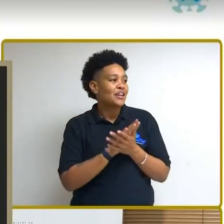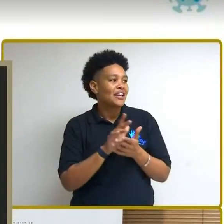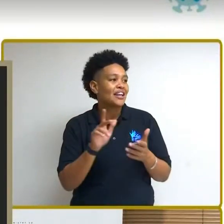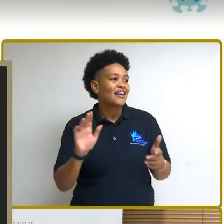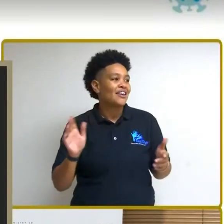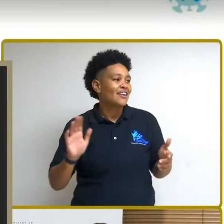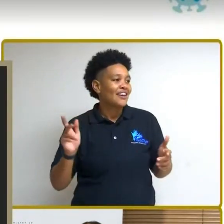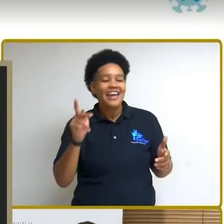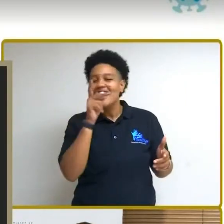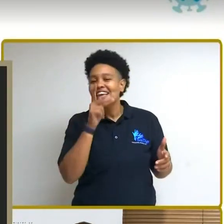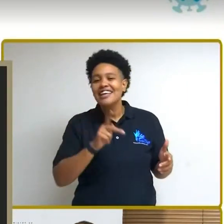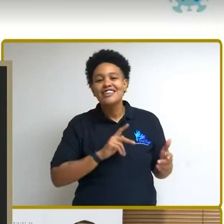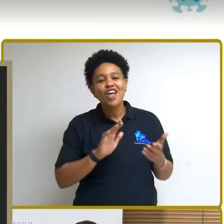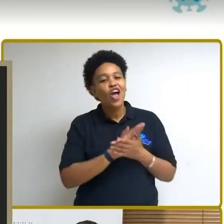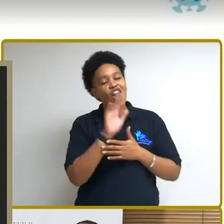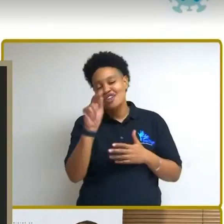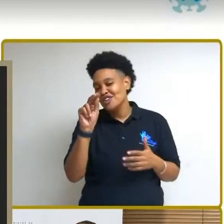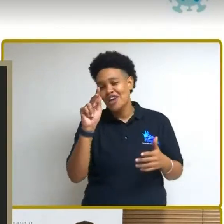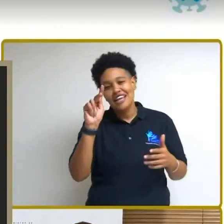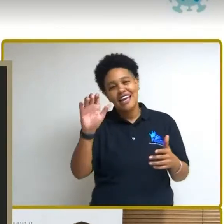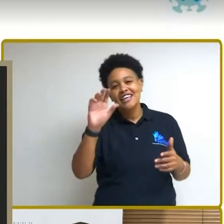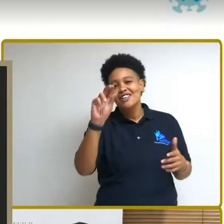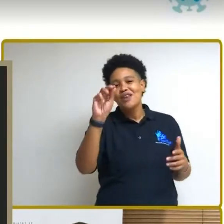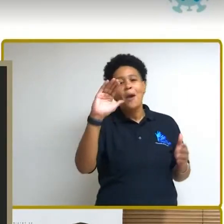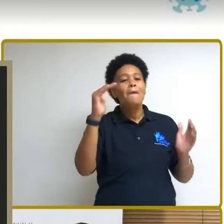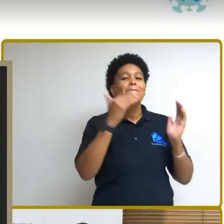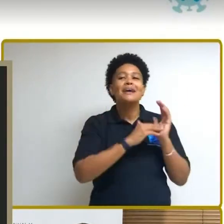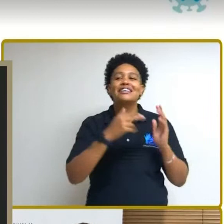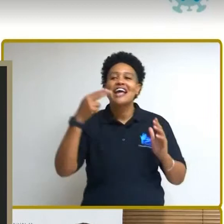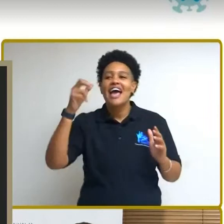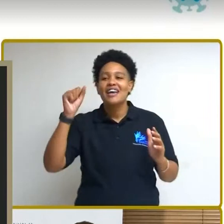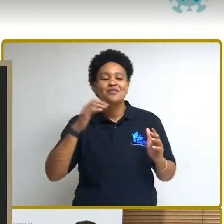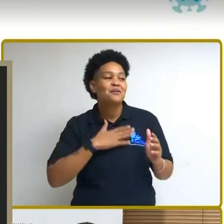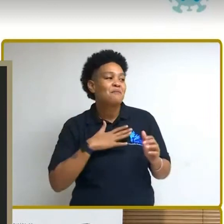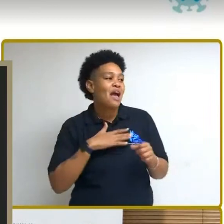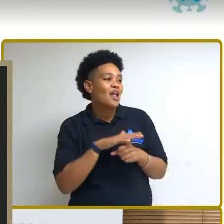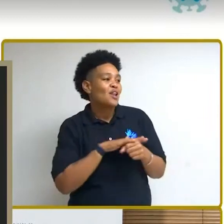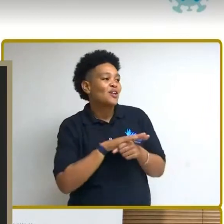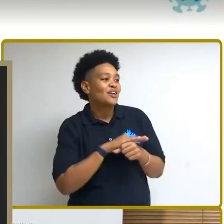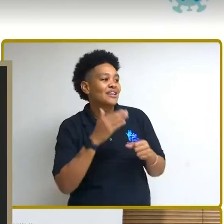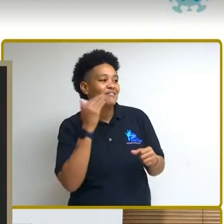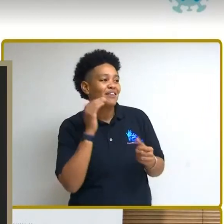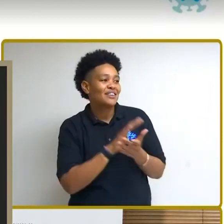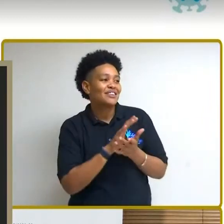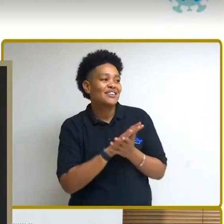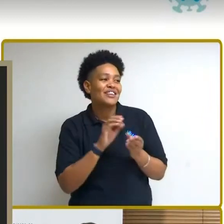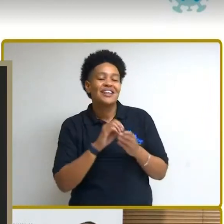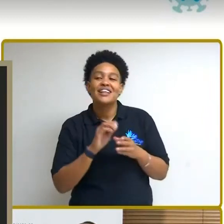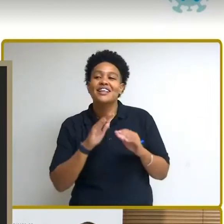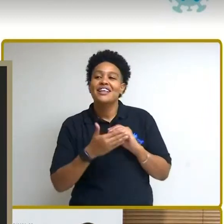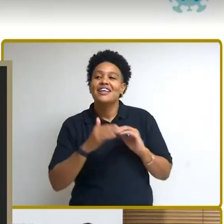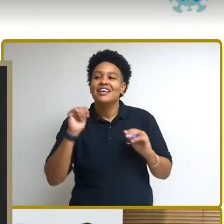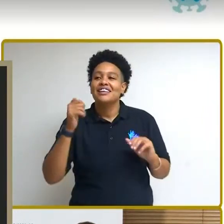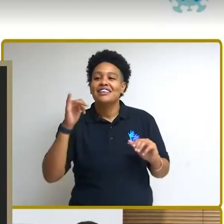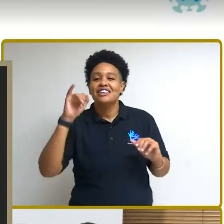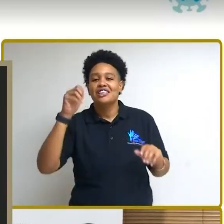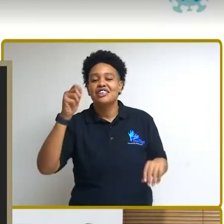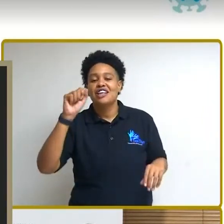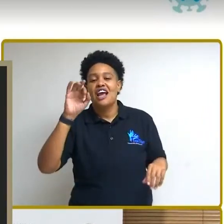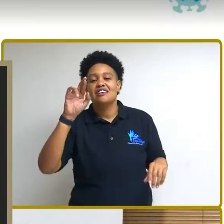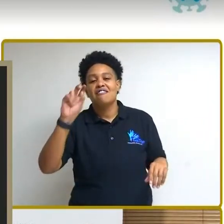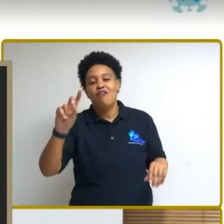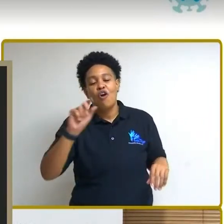College. No, not Kingston. It's Manchester High School by Alma Mater, right? So, just what